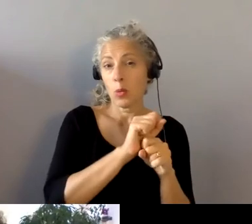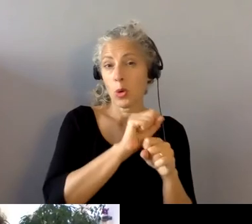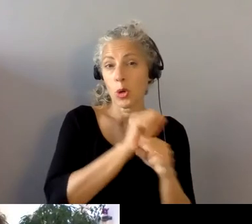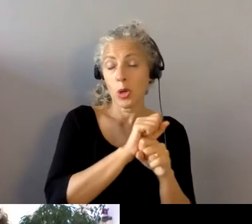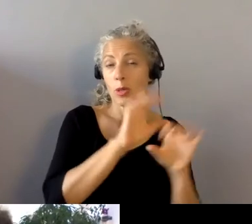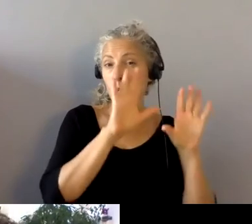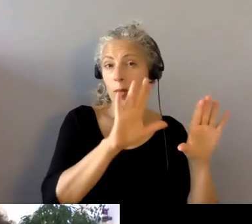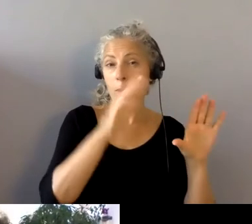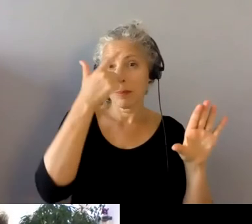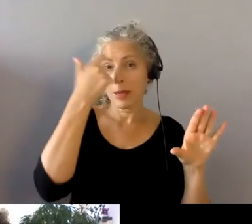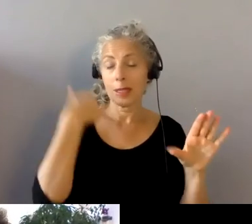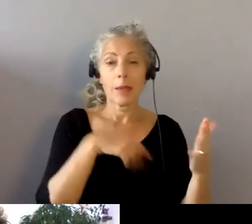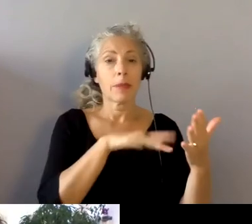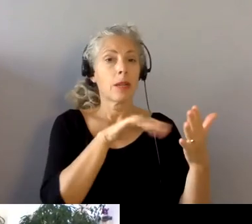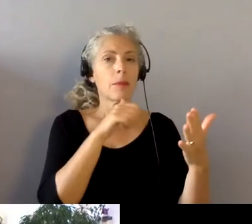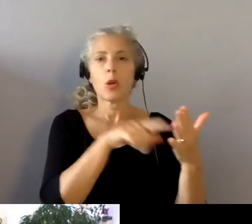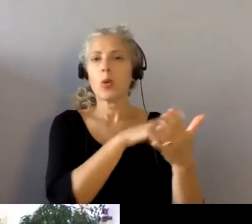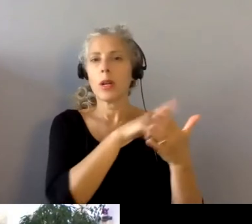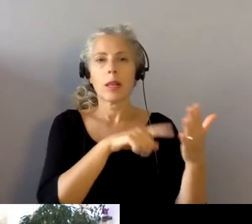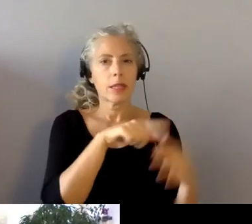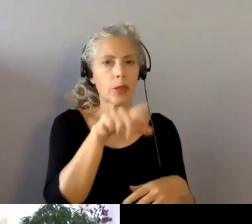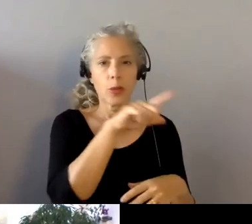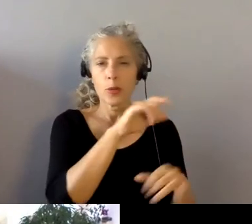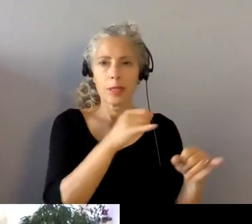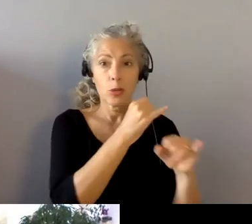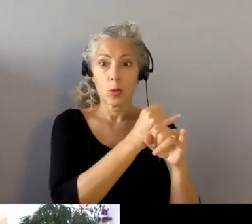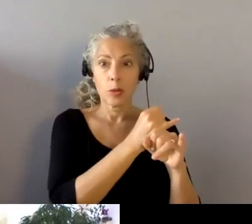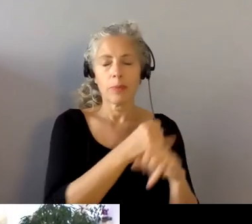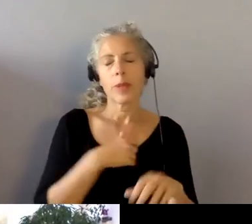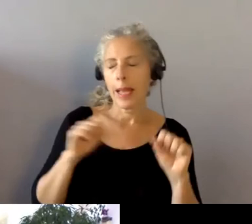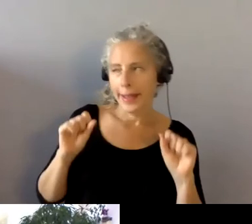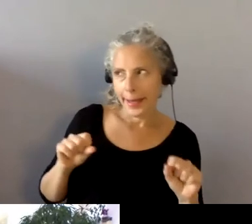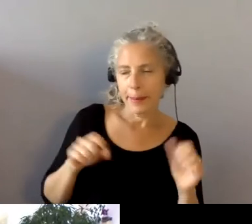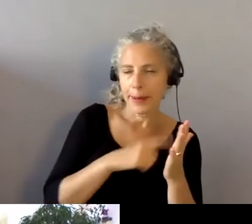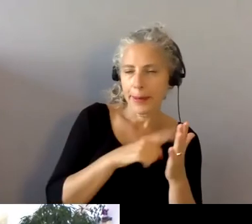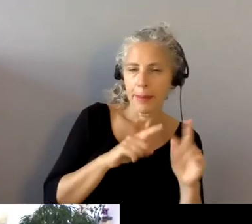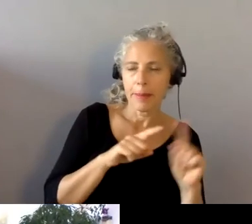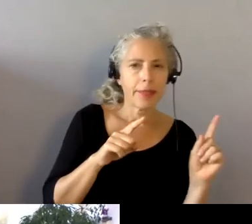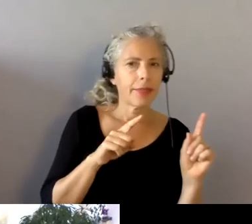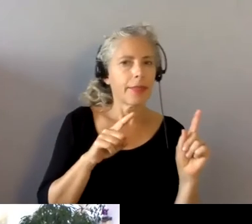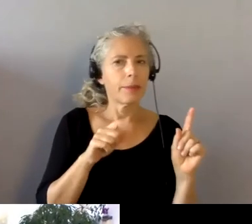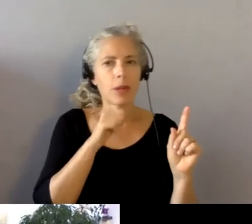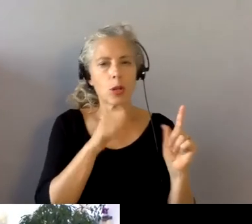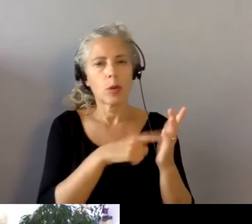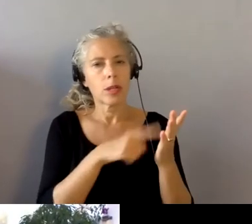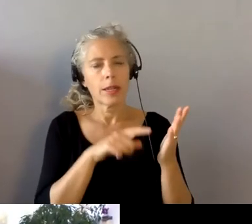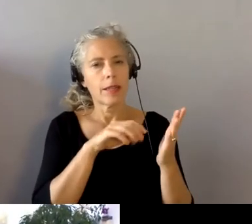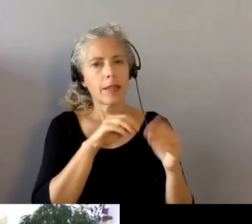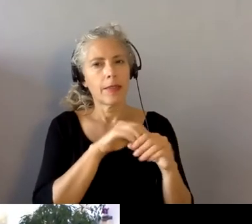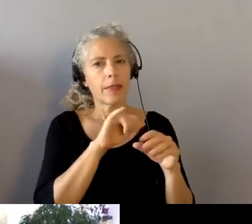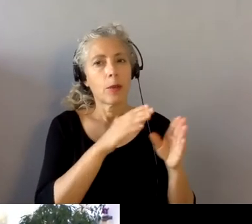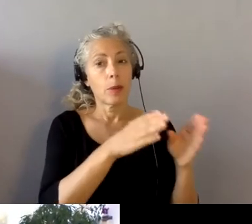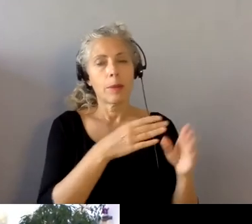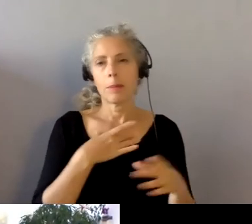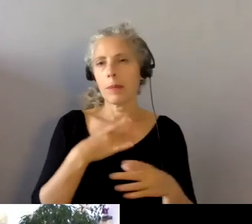study them. So I'm not being critical of those institutions. I mean, I can be in ways, but that's not what I'm being critical of here. My